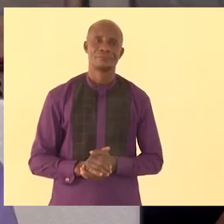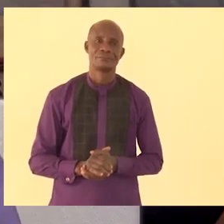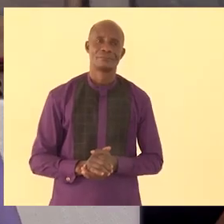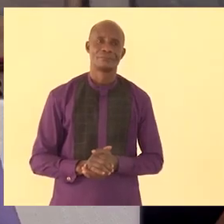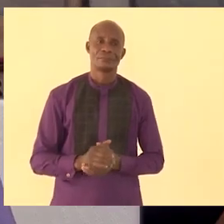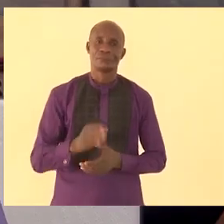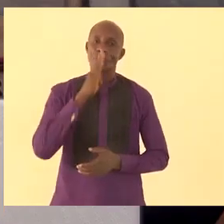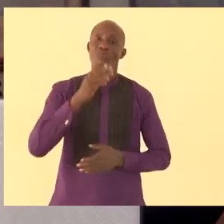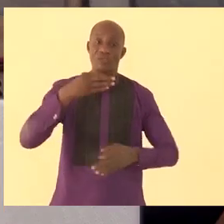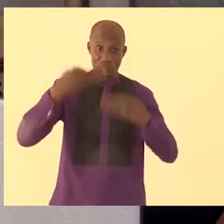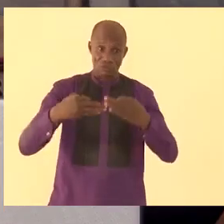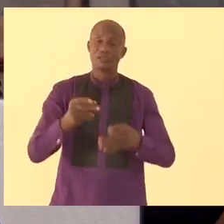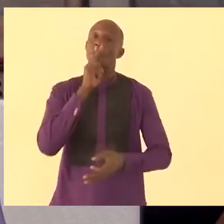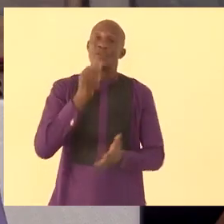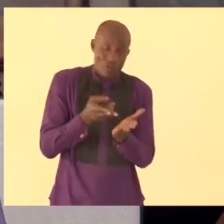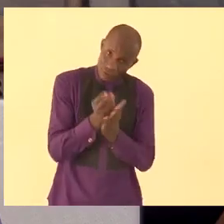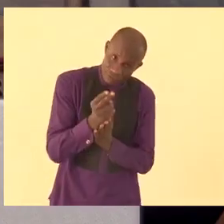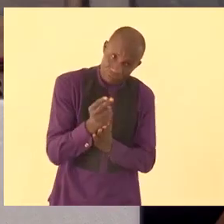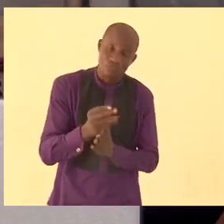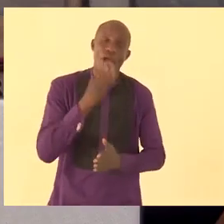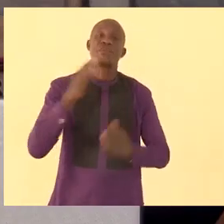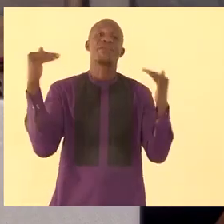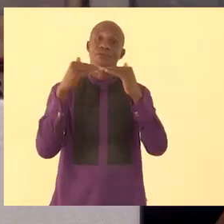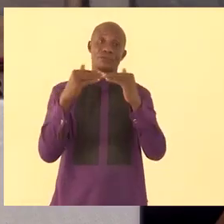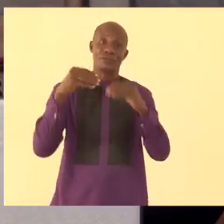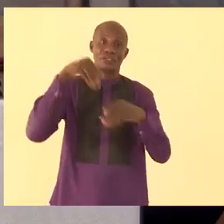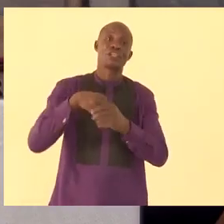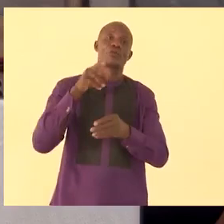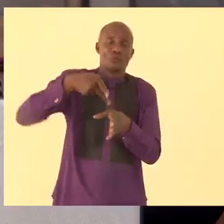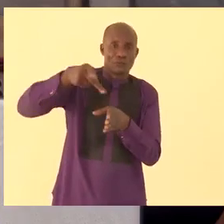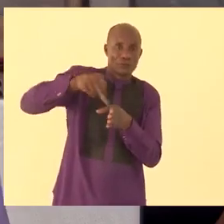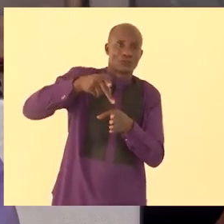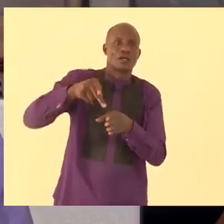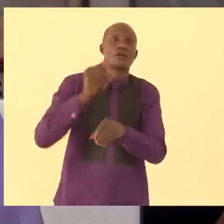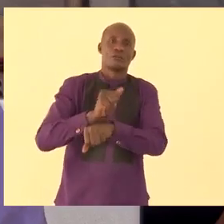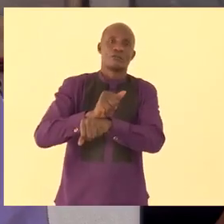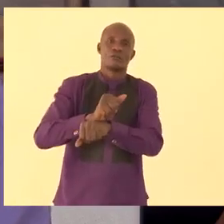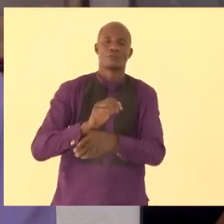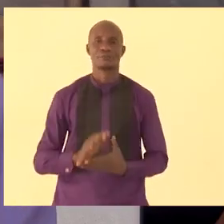Be just, be honest, be fair in your professional conduct.